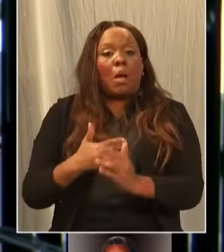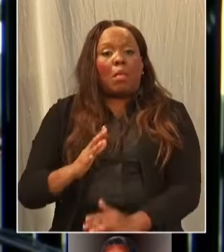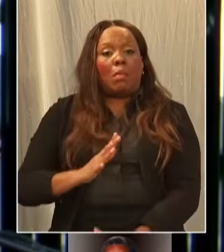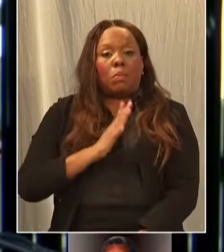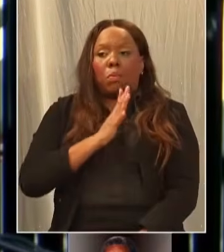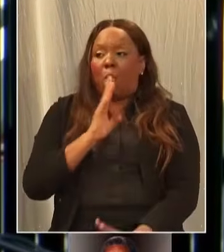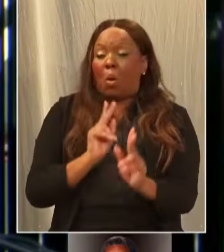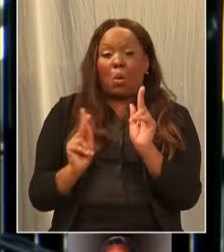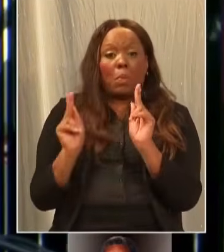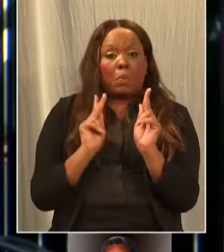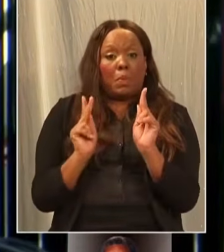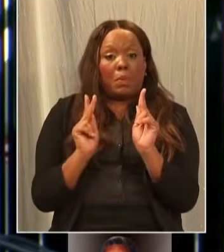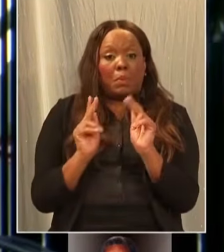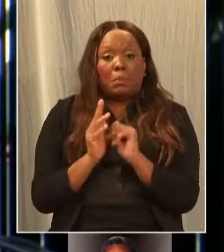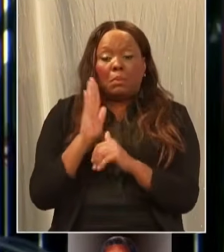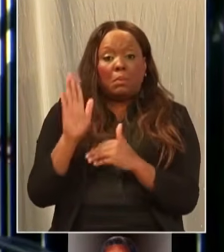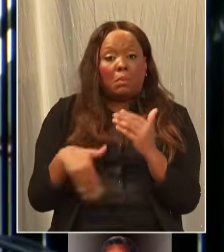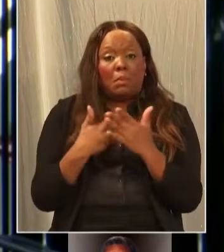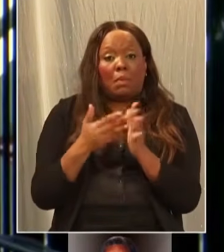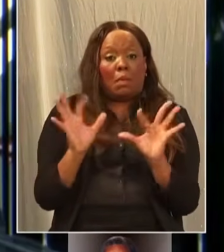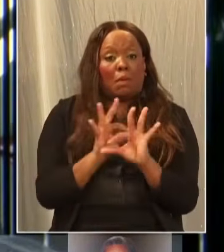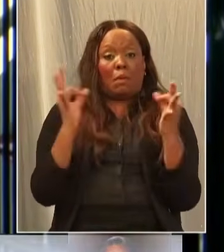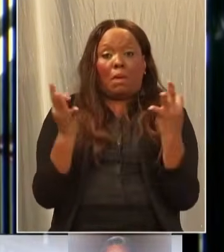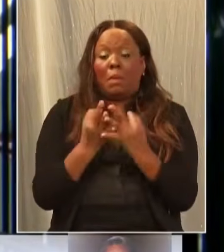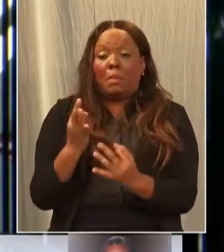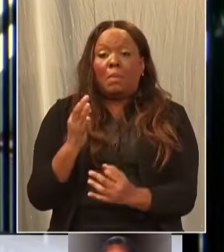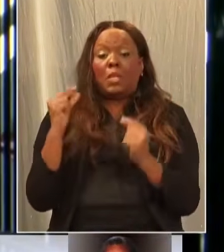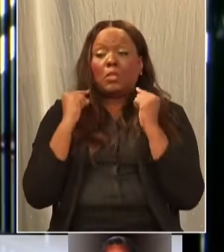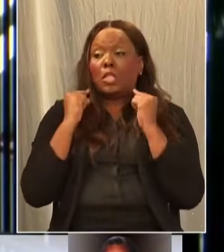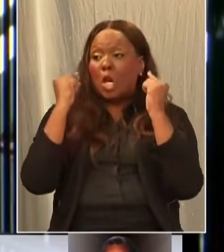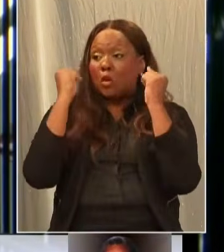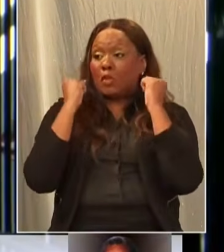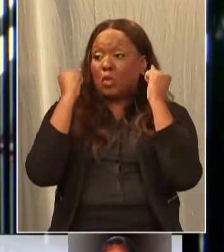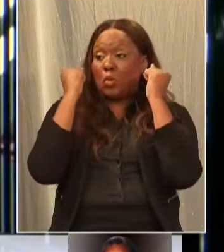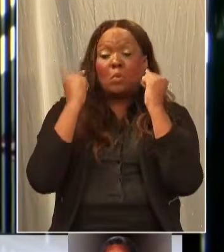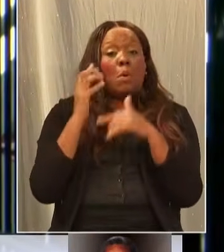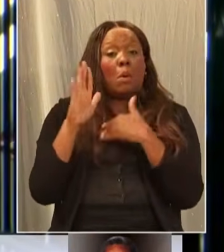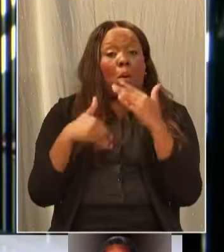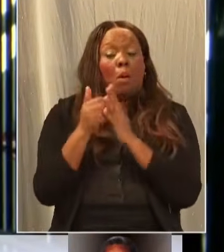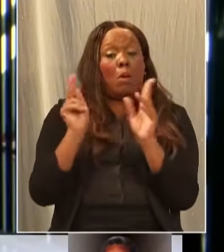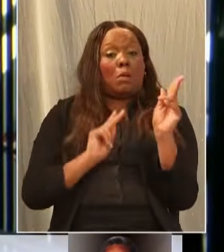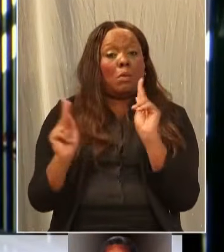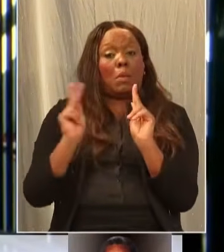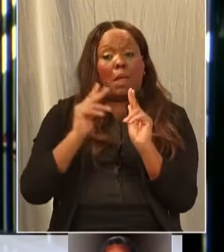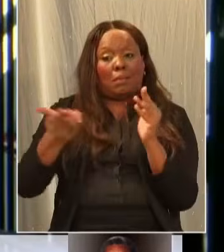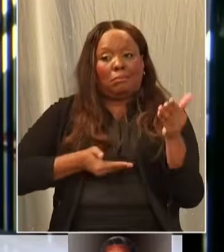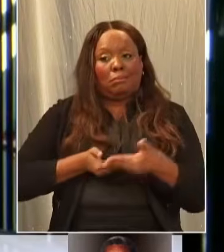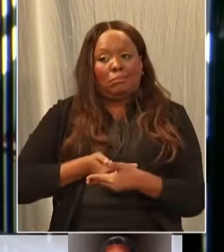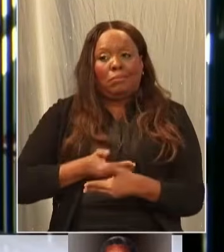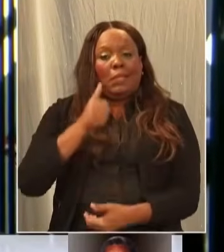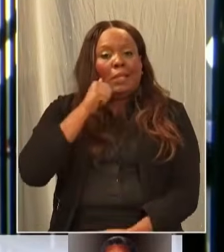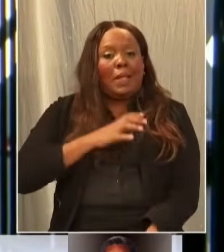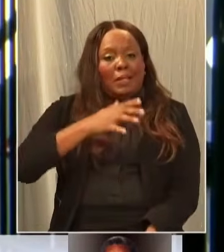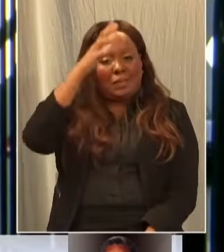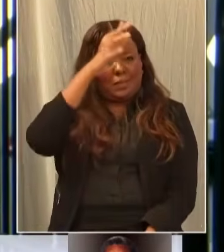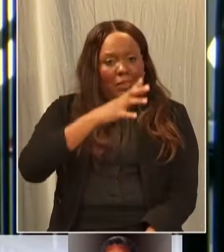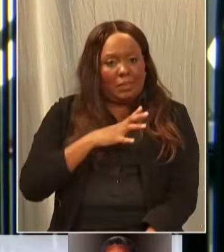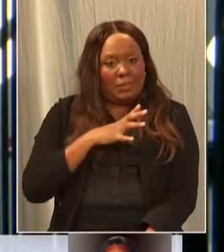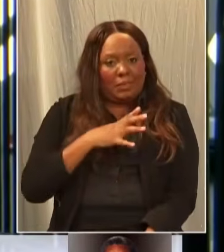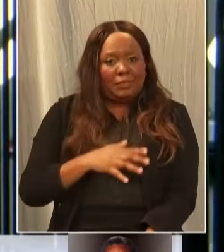corps, members of the family of Sir Garfield Sobers, invited guests, ladies and gentlemen.